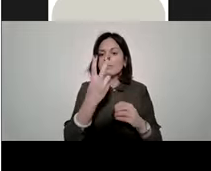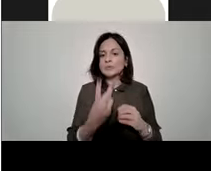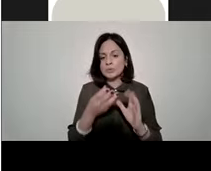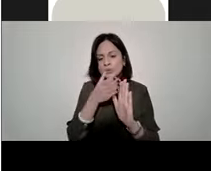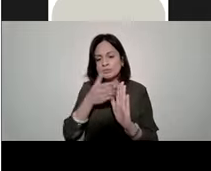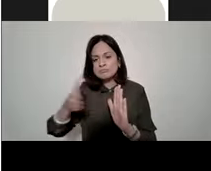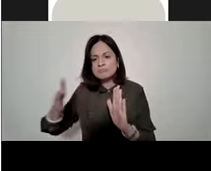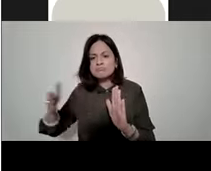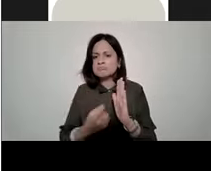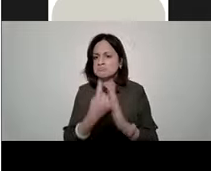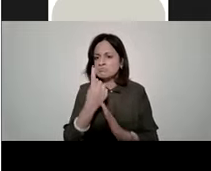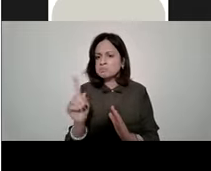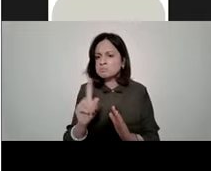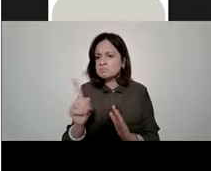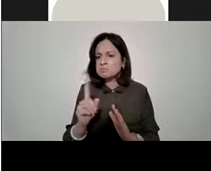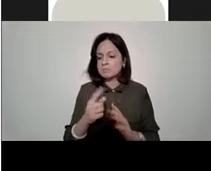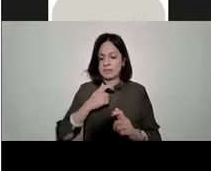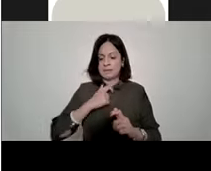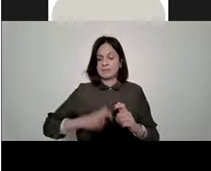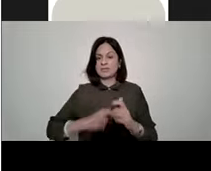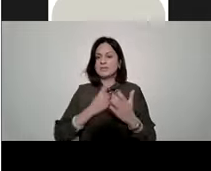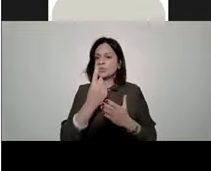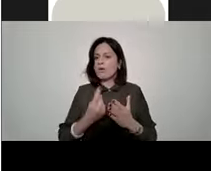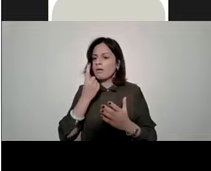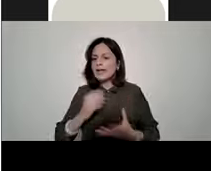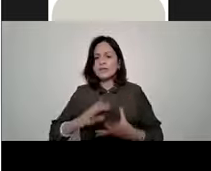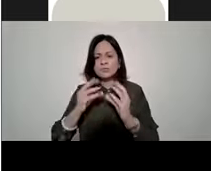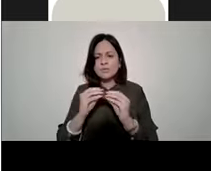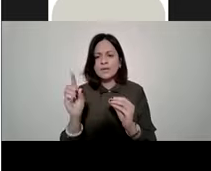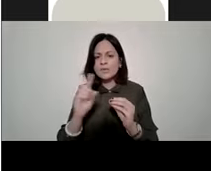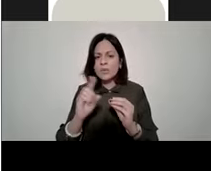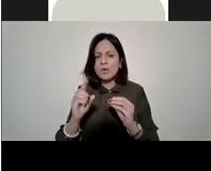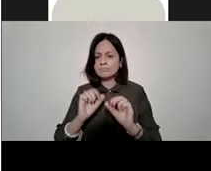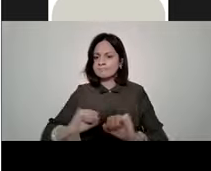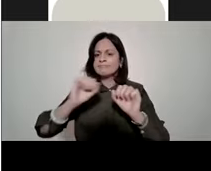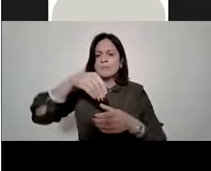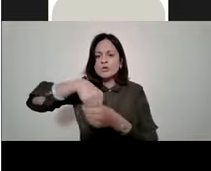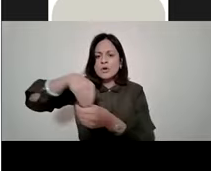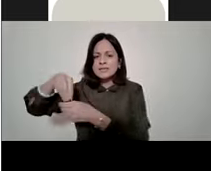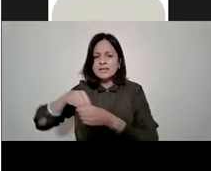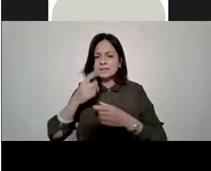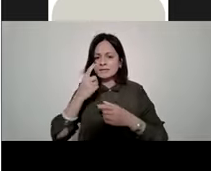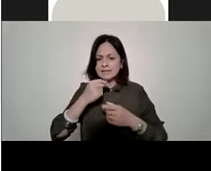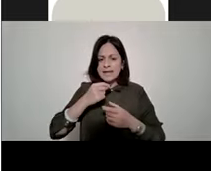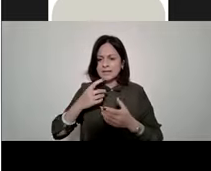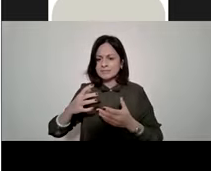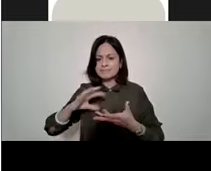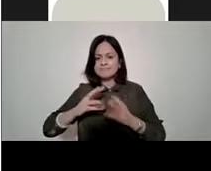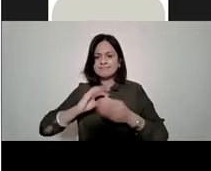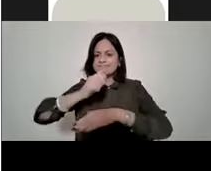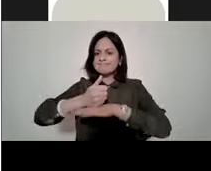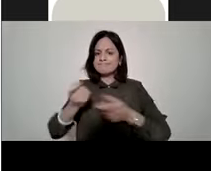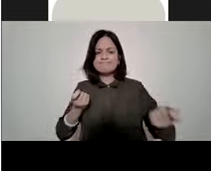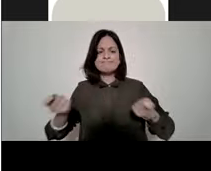that as individuals can create their own content and can curate their own spaces and their own